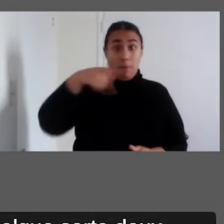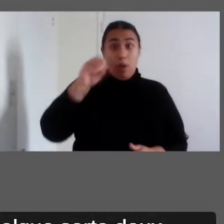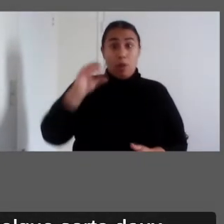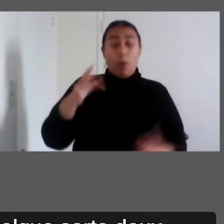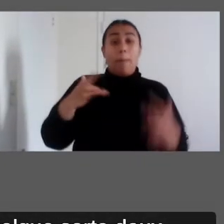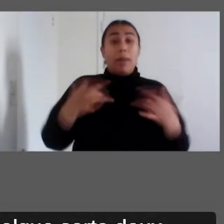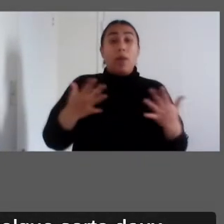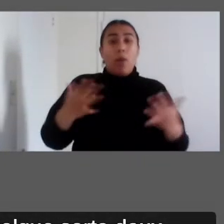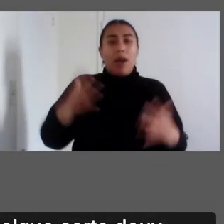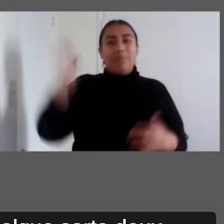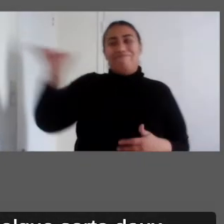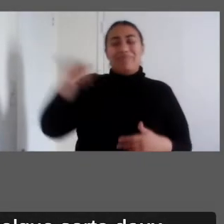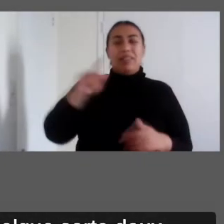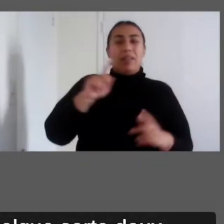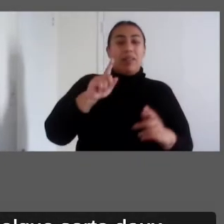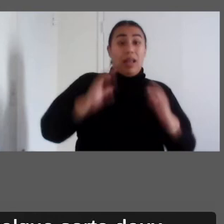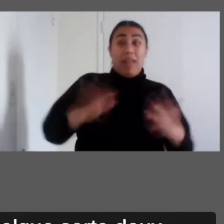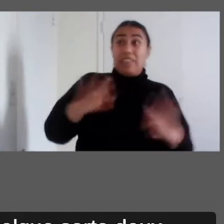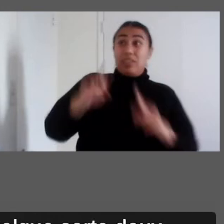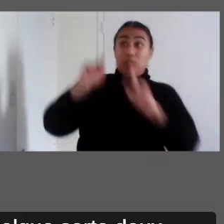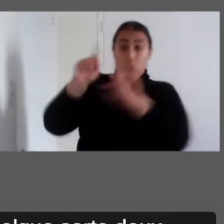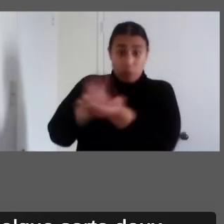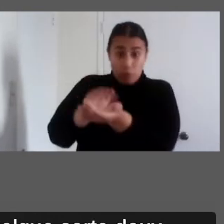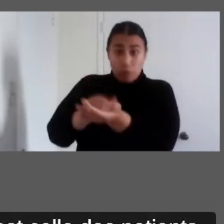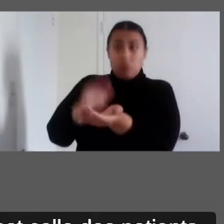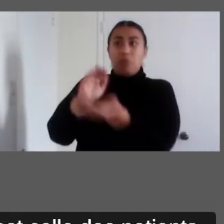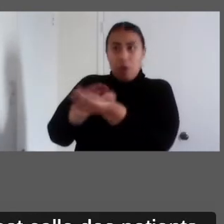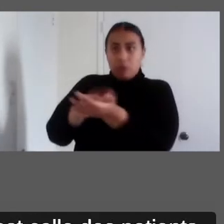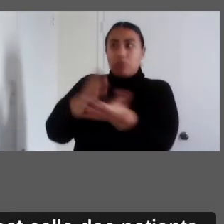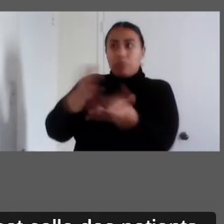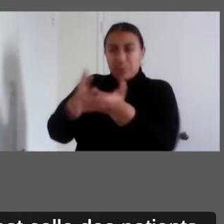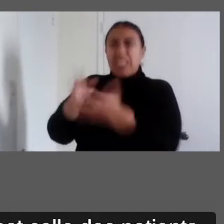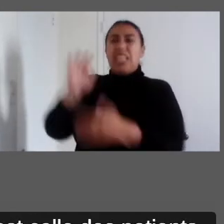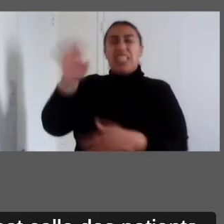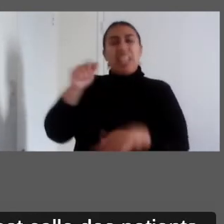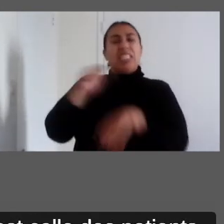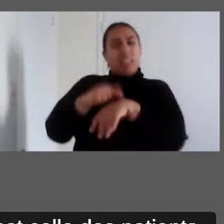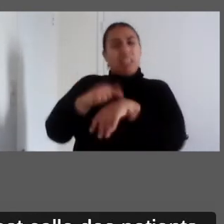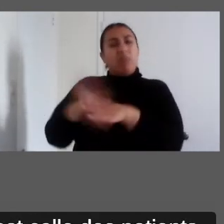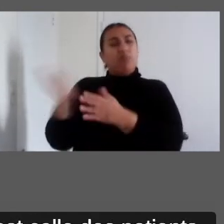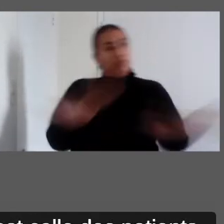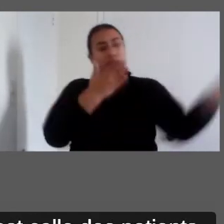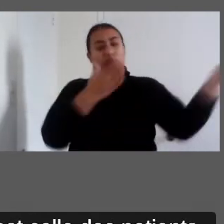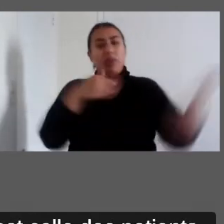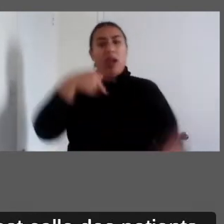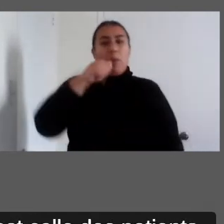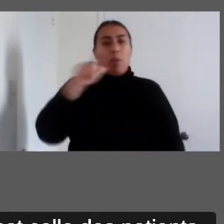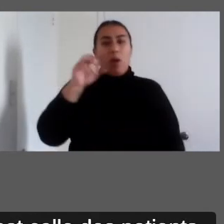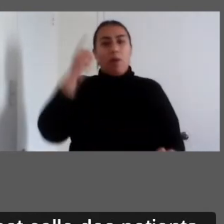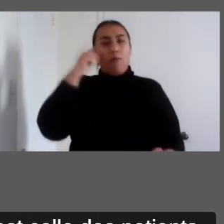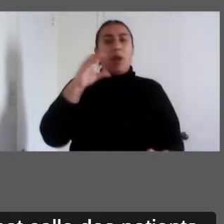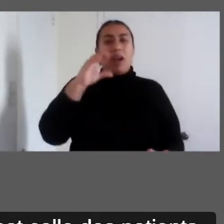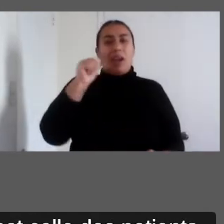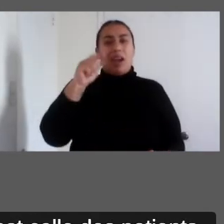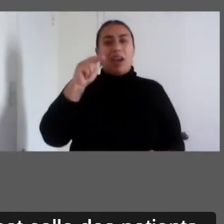When it comes to patients of Apollo, we kind of see two categories. The first category, which is probably the lower number of patients, come to us just